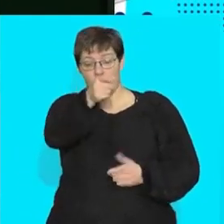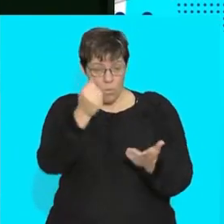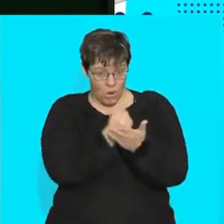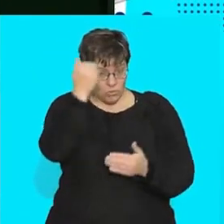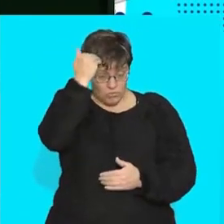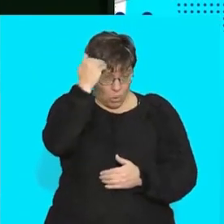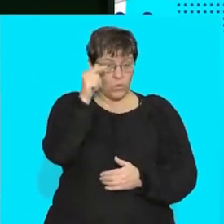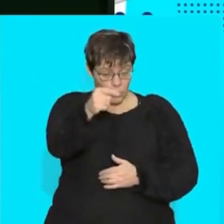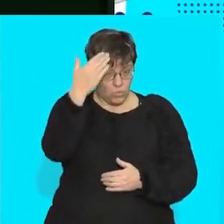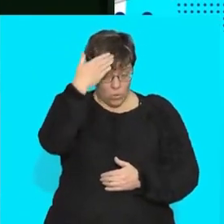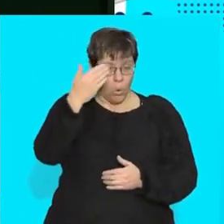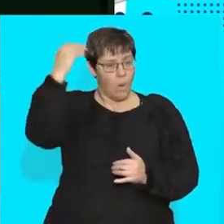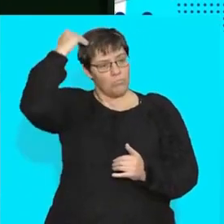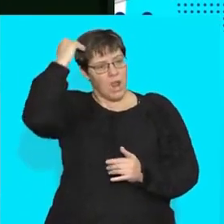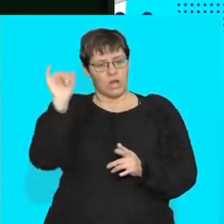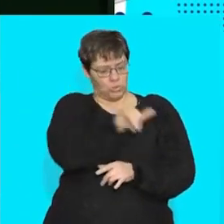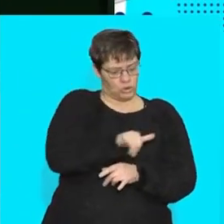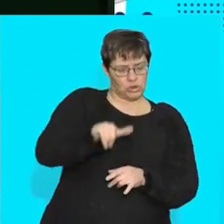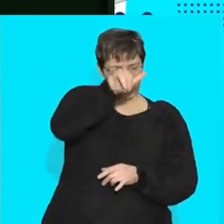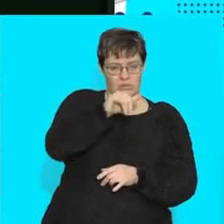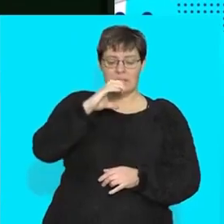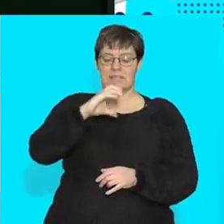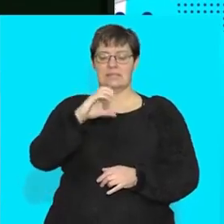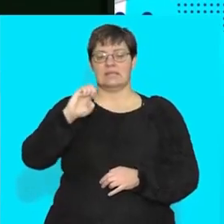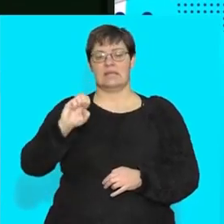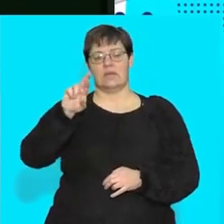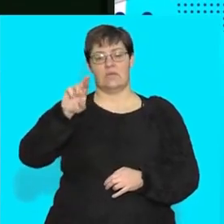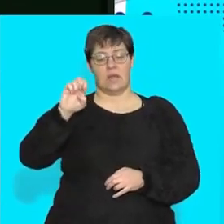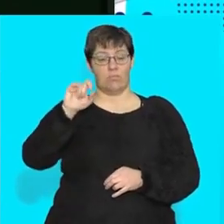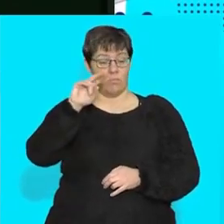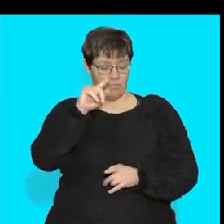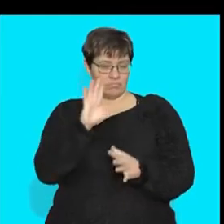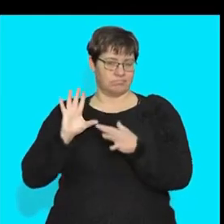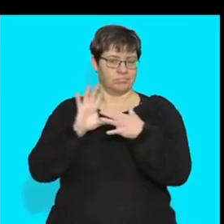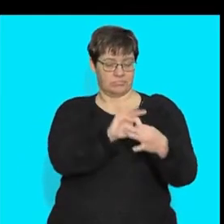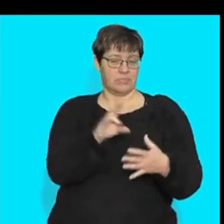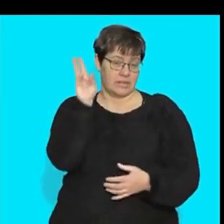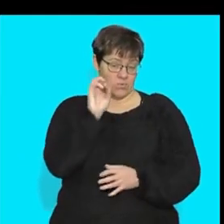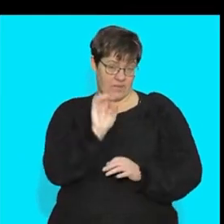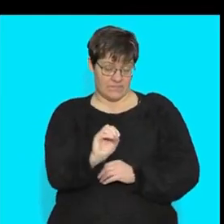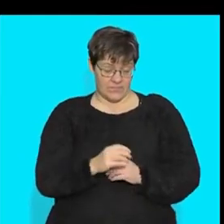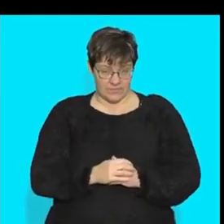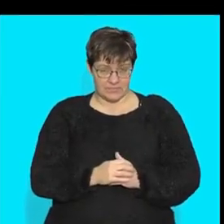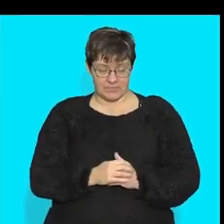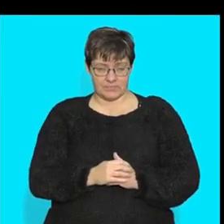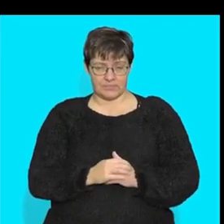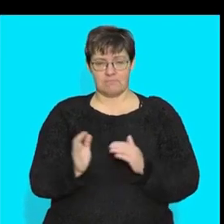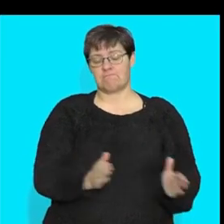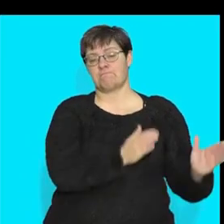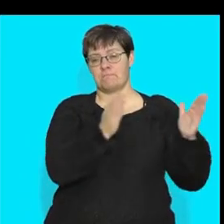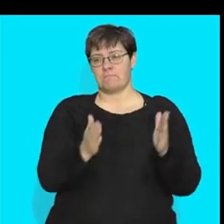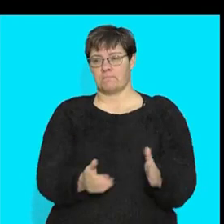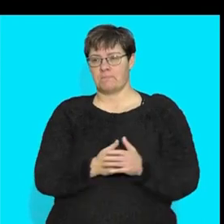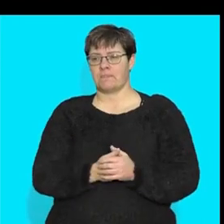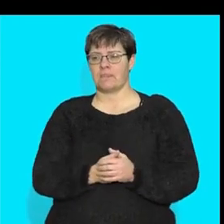you know which part of the brain? It will be the cerebrum, always with hearing. All right, let's move on.